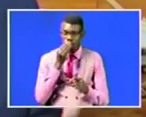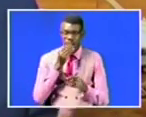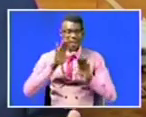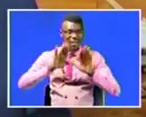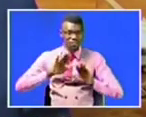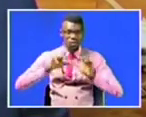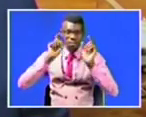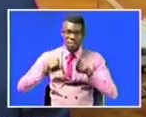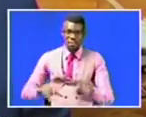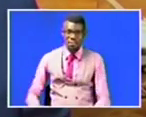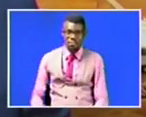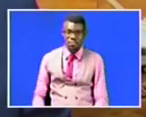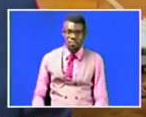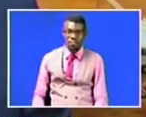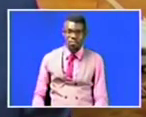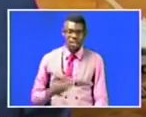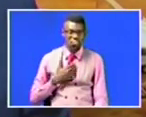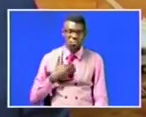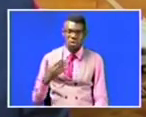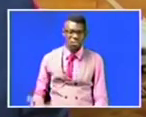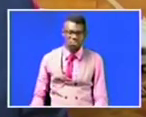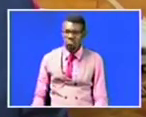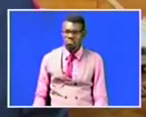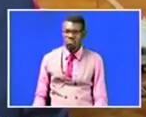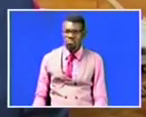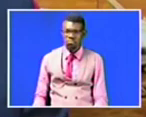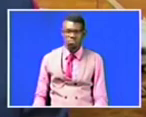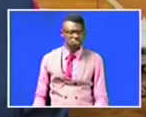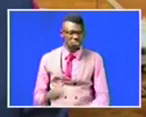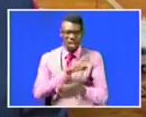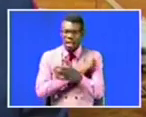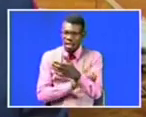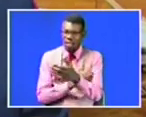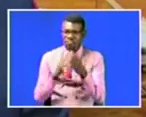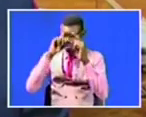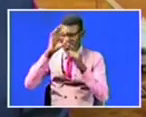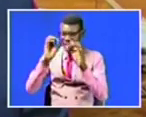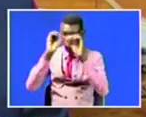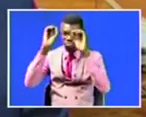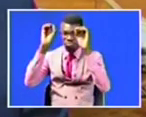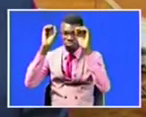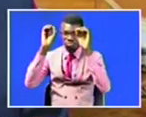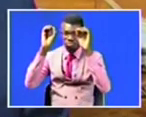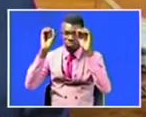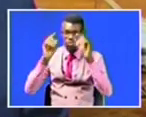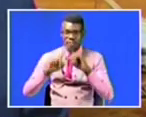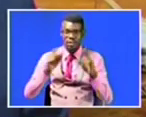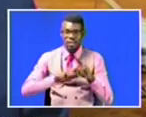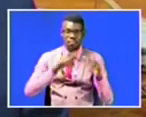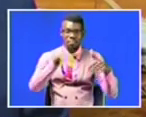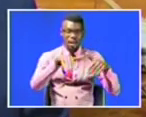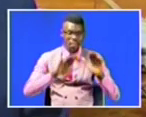are silent about it. People are not giving it energy. The only thing you will hear when in funerals,